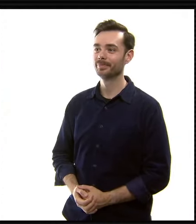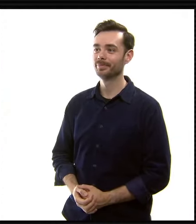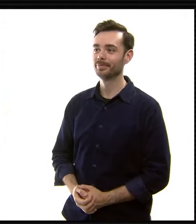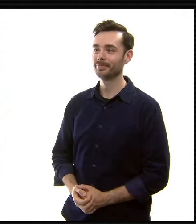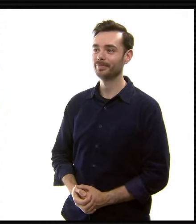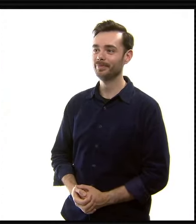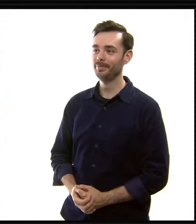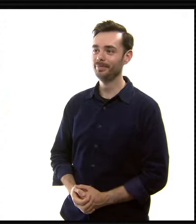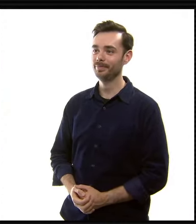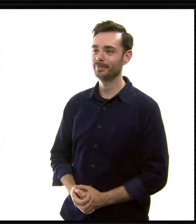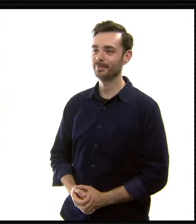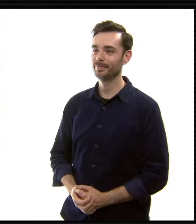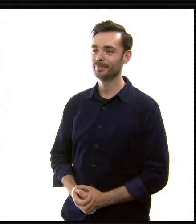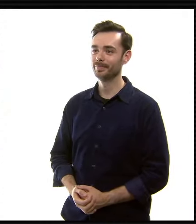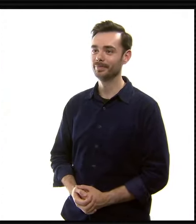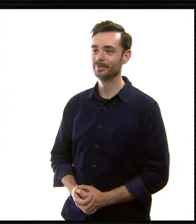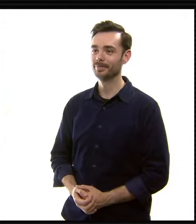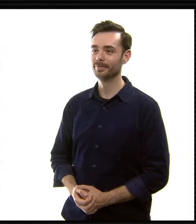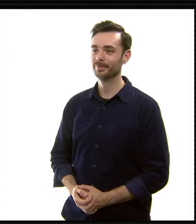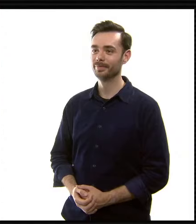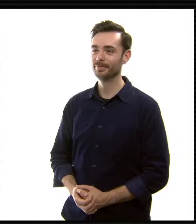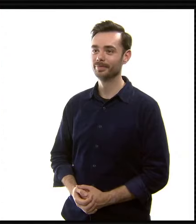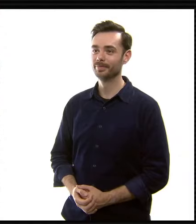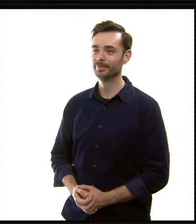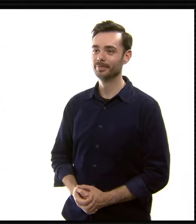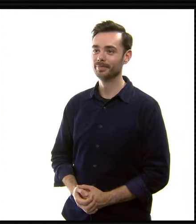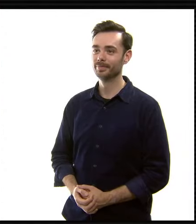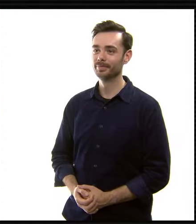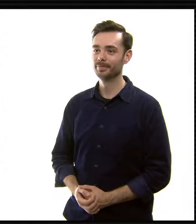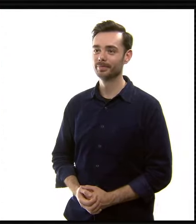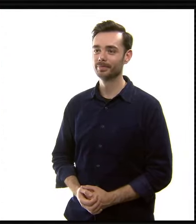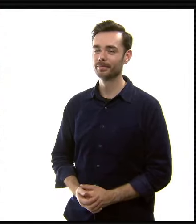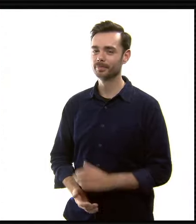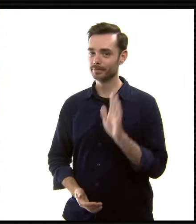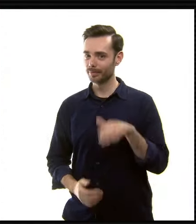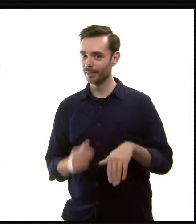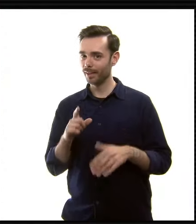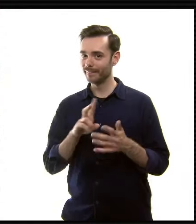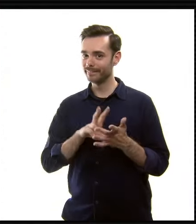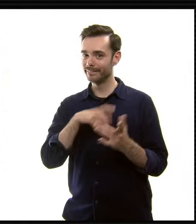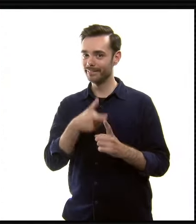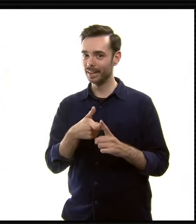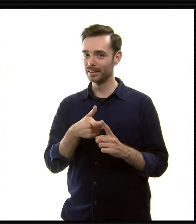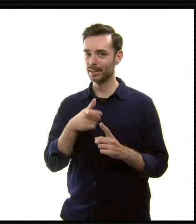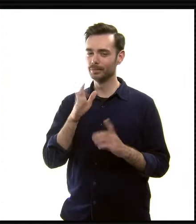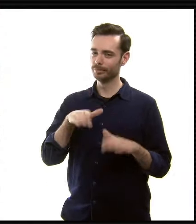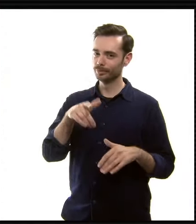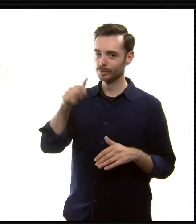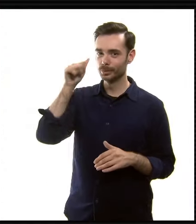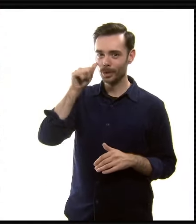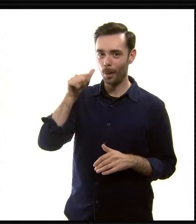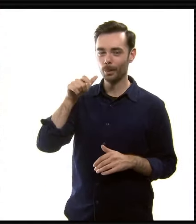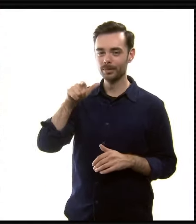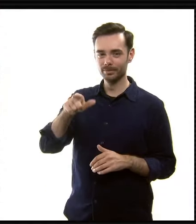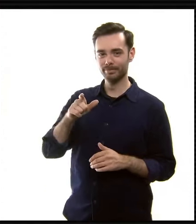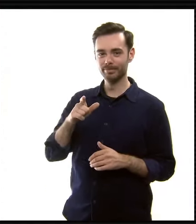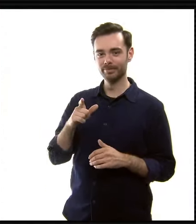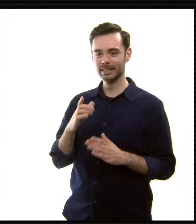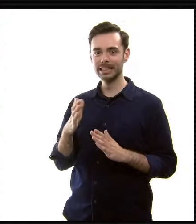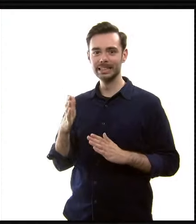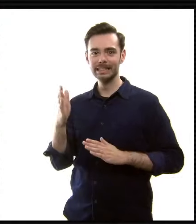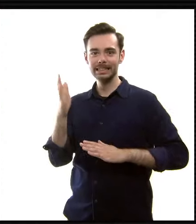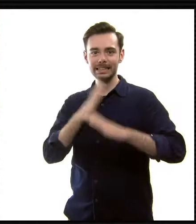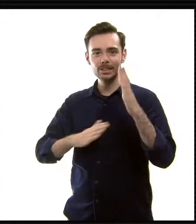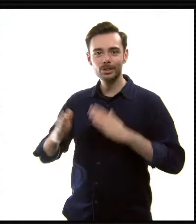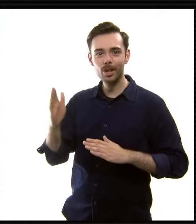Essa. Now, Vic, as I'm sure you're aware, ninjas aren't known for their buckles, right? No, not so much, no. I mean,